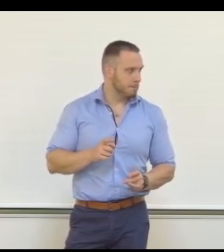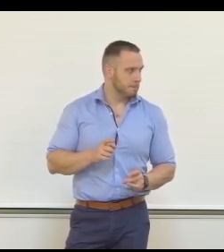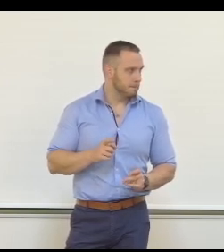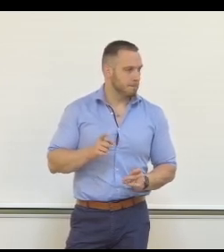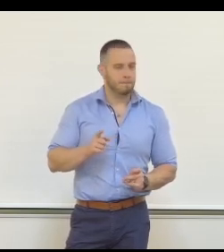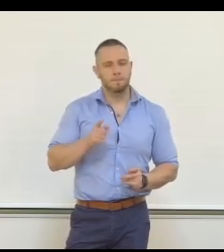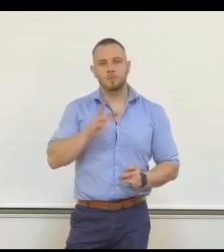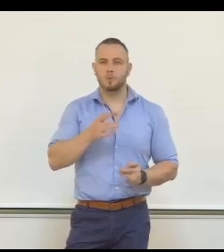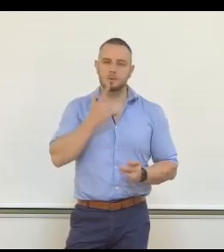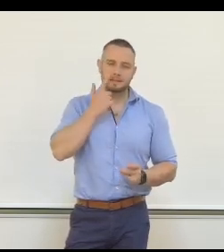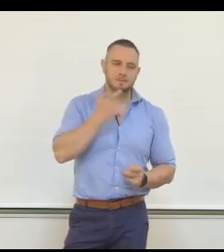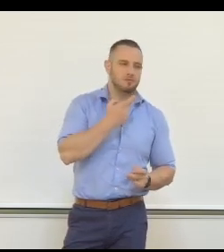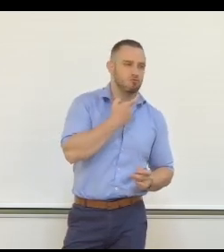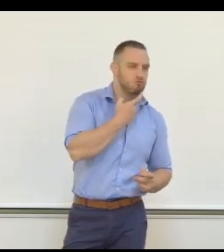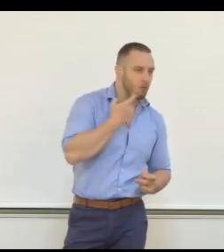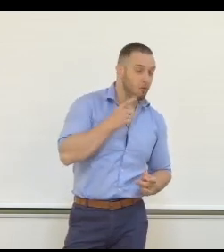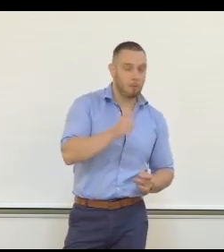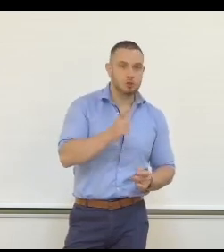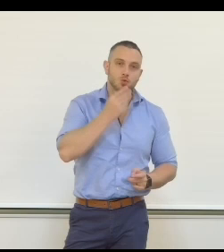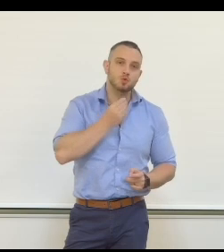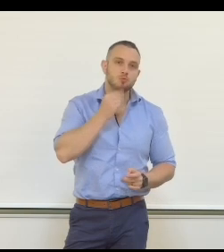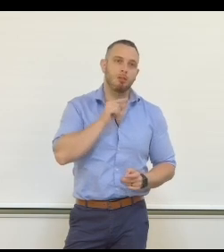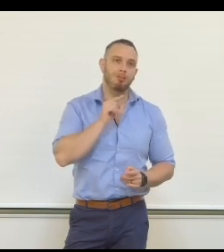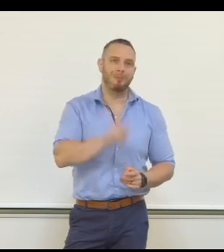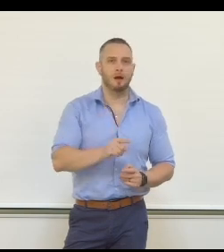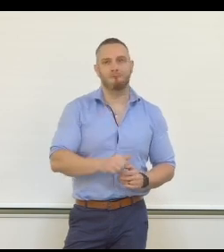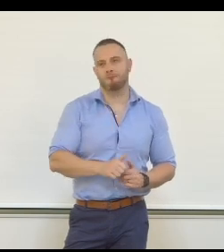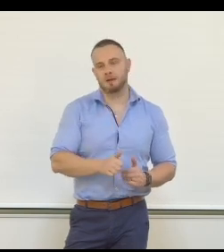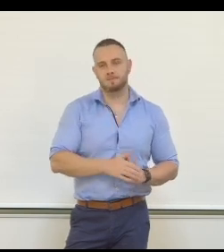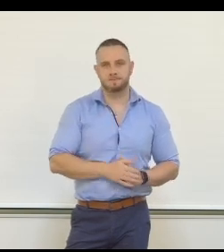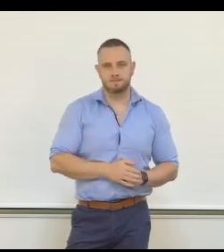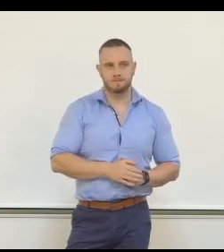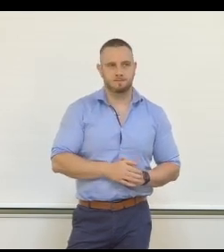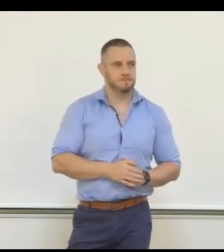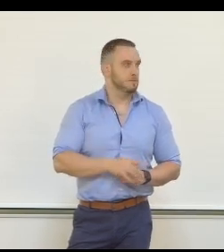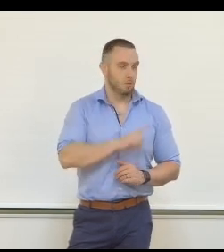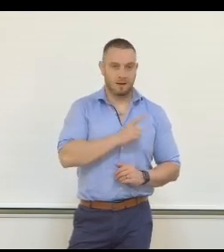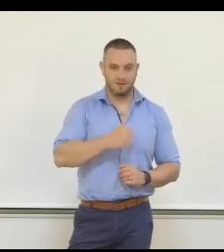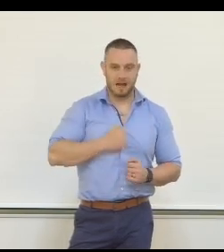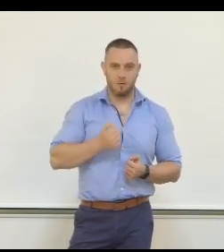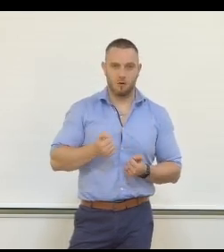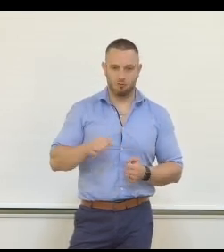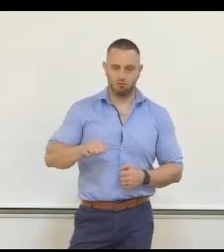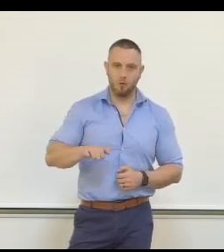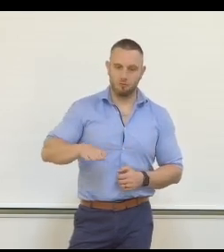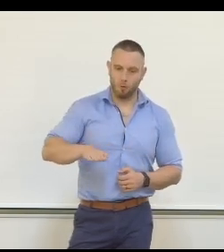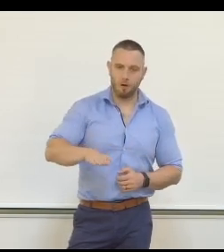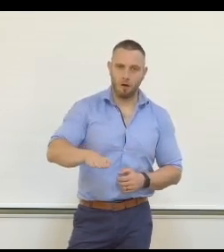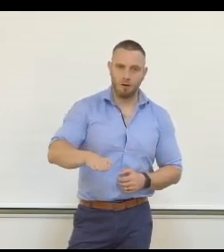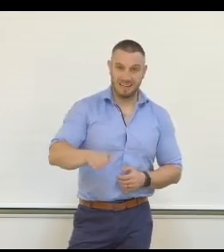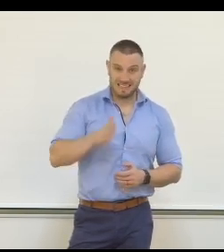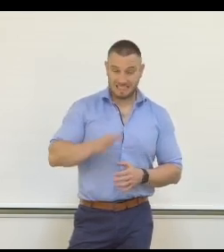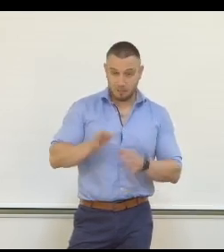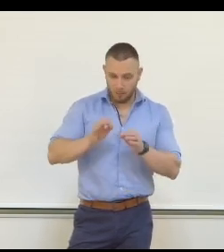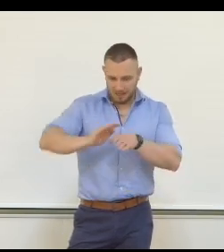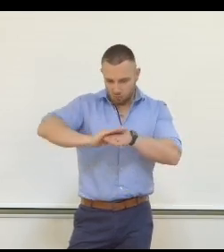impure and a bit rough and still usable? For a rover wheel, for example, does it really need to be perfectly round